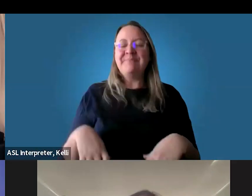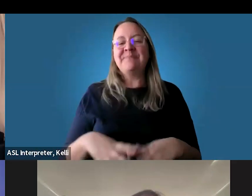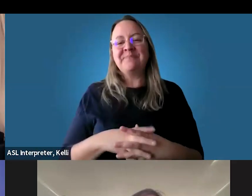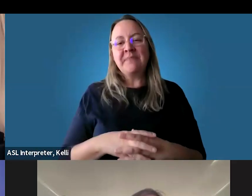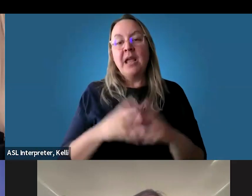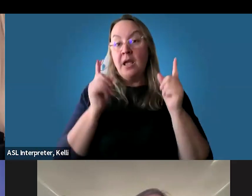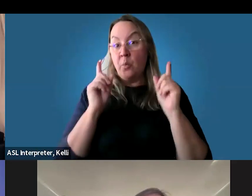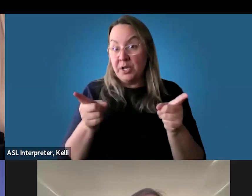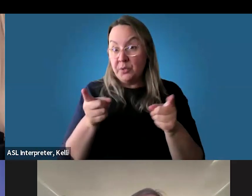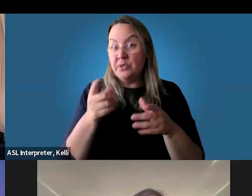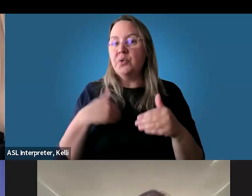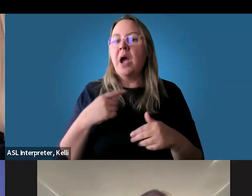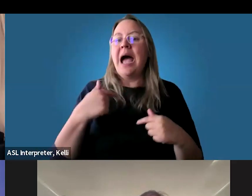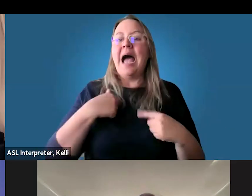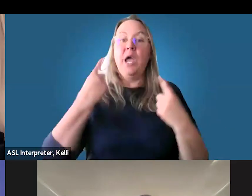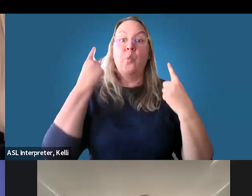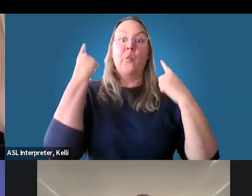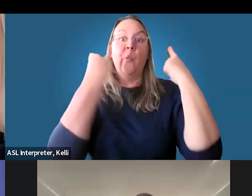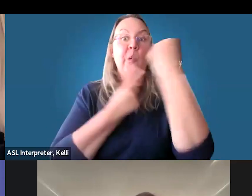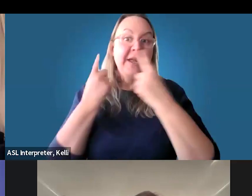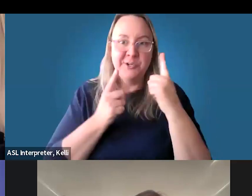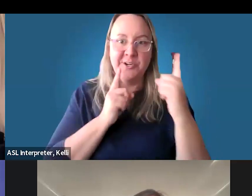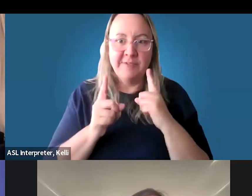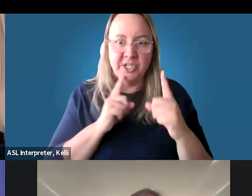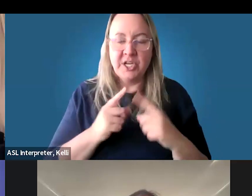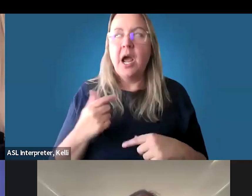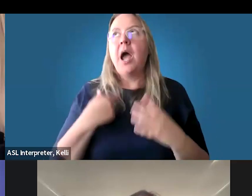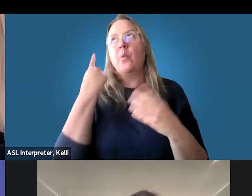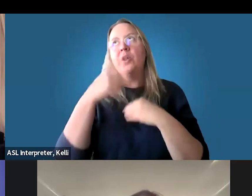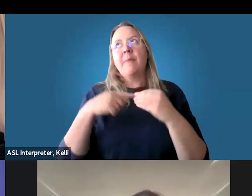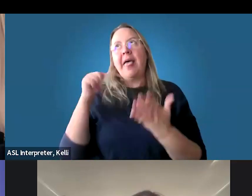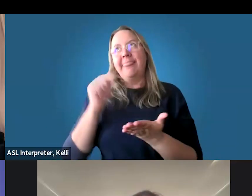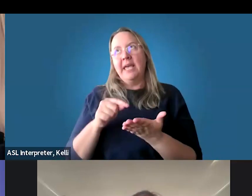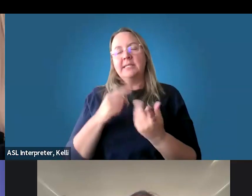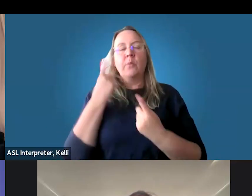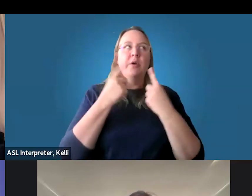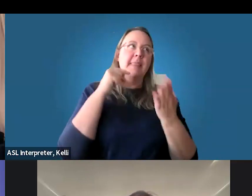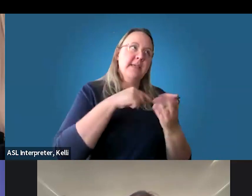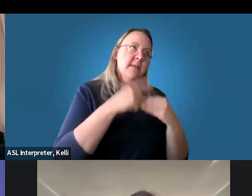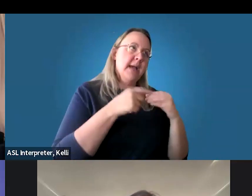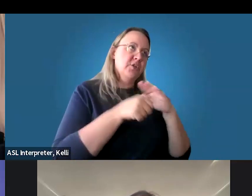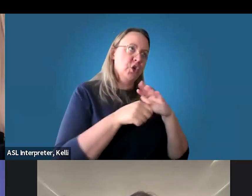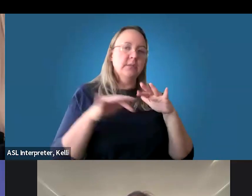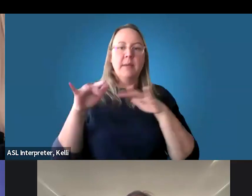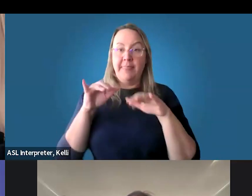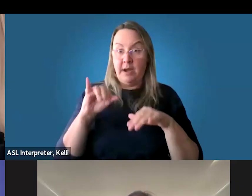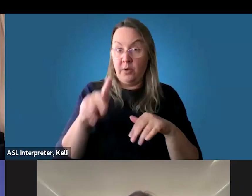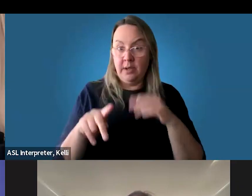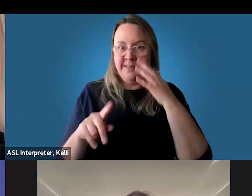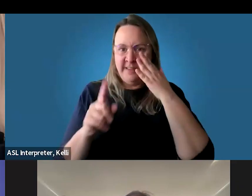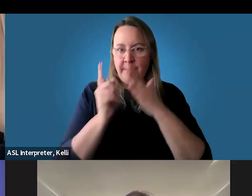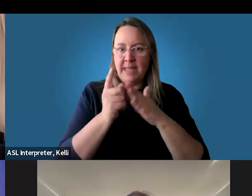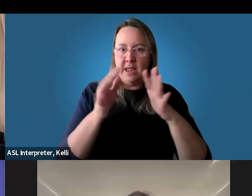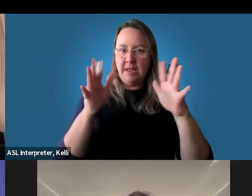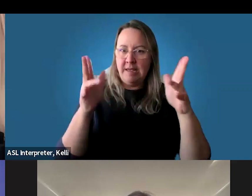do is have a I wonder conversation. So you're both going to say, I wonder about this about turtles. I wonder about this about turtles. So another minute and a